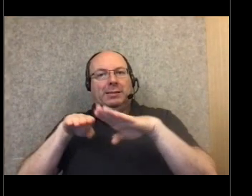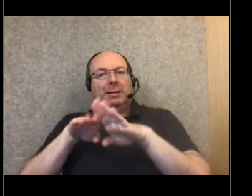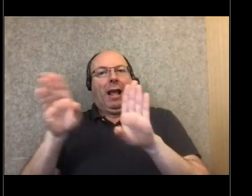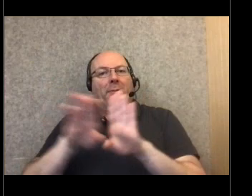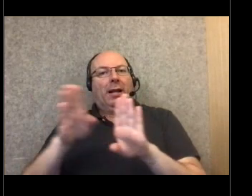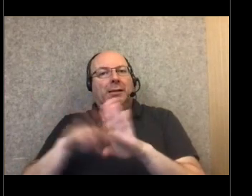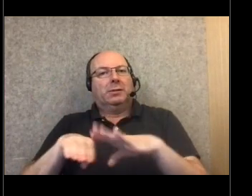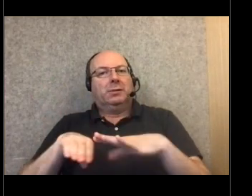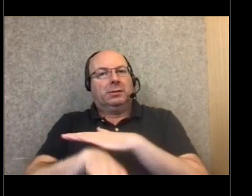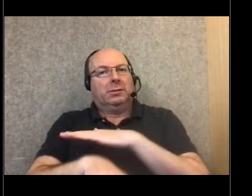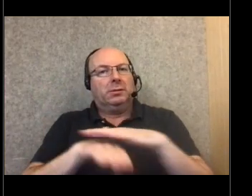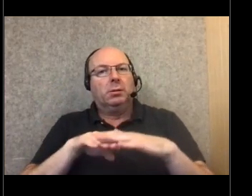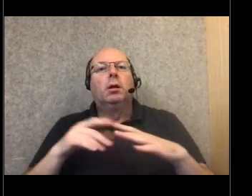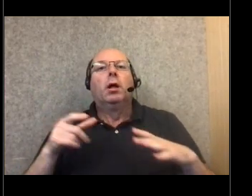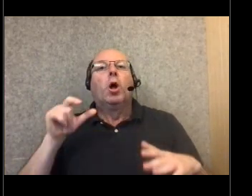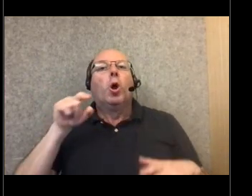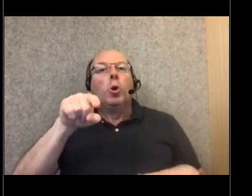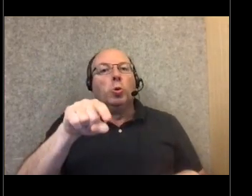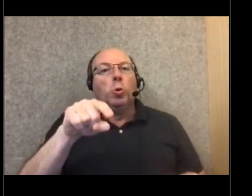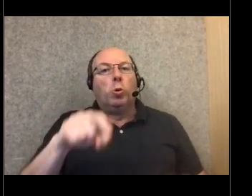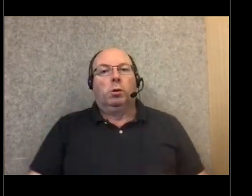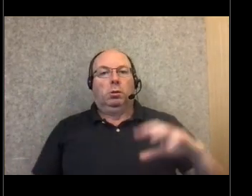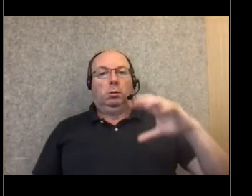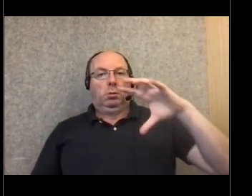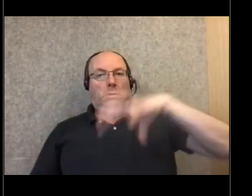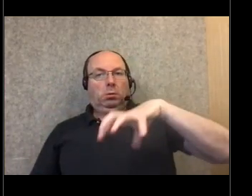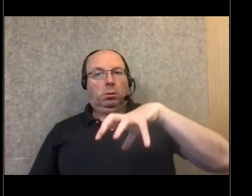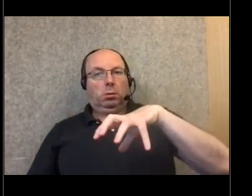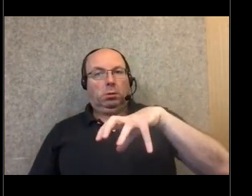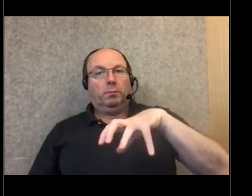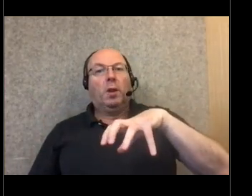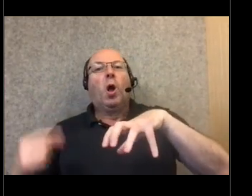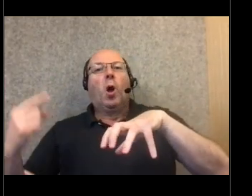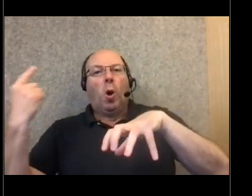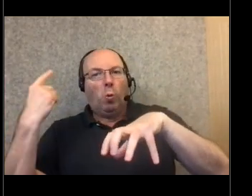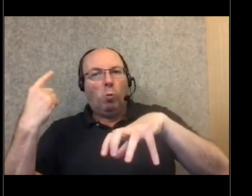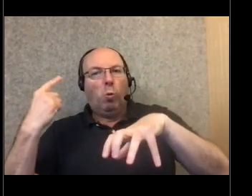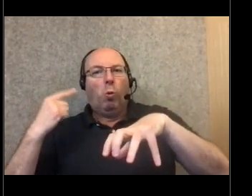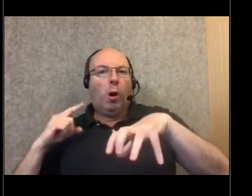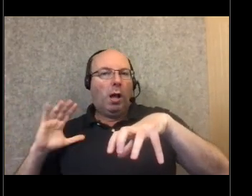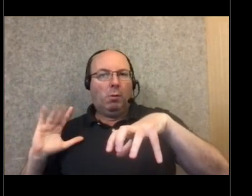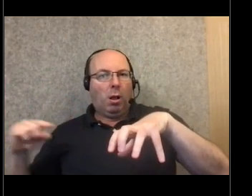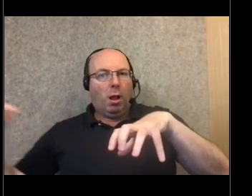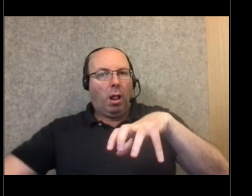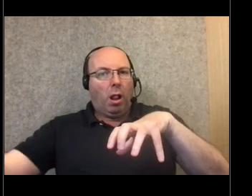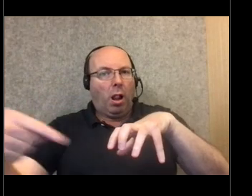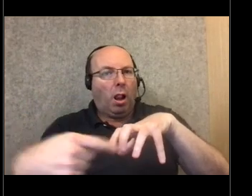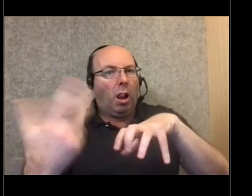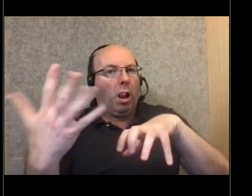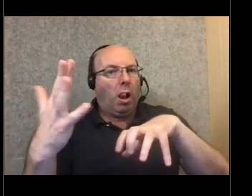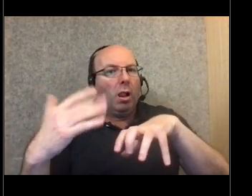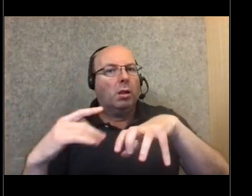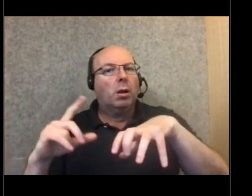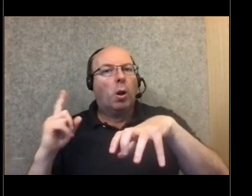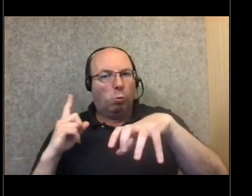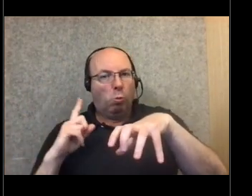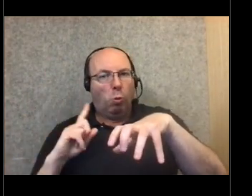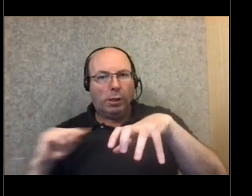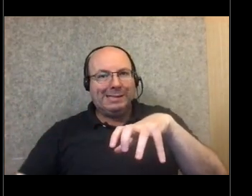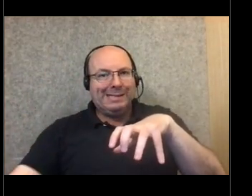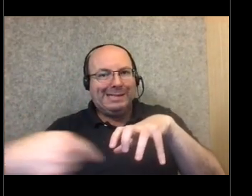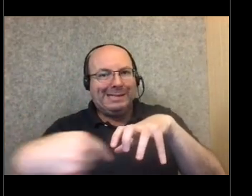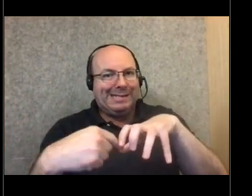be acceptable to only provide one accessible route that will force persons with disabilities